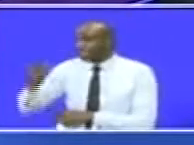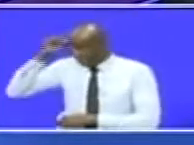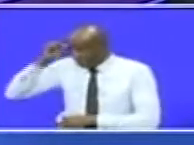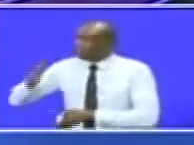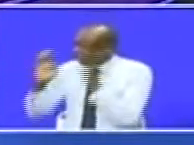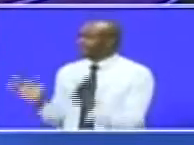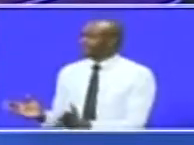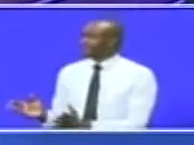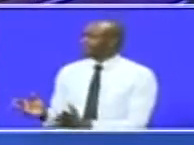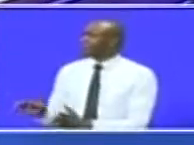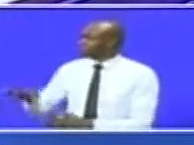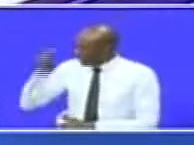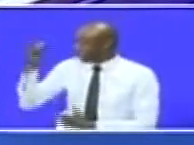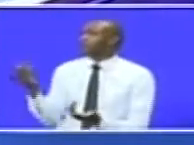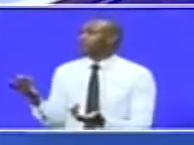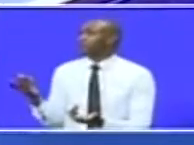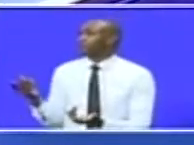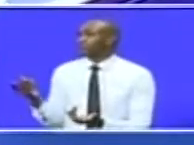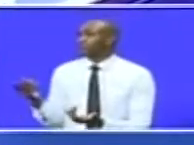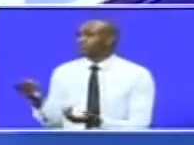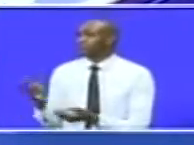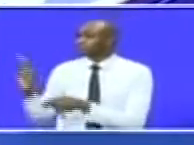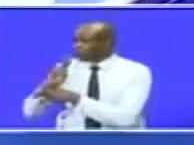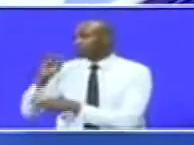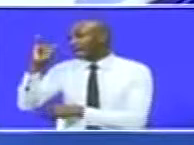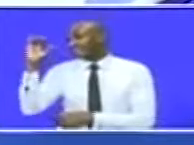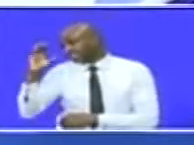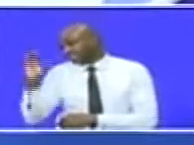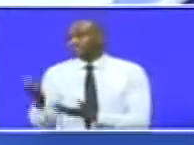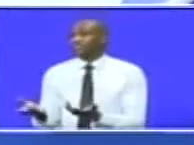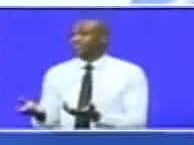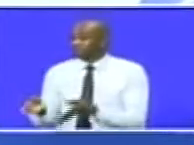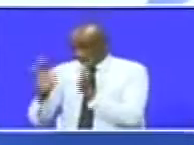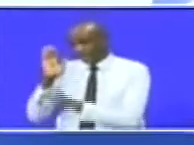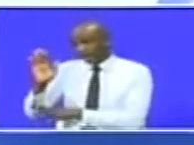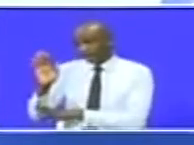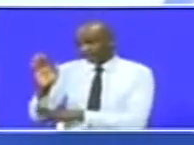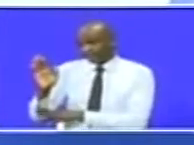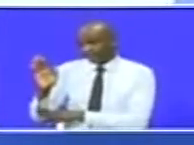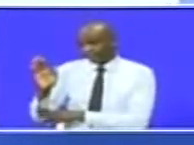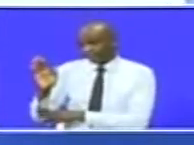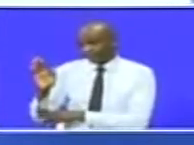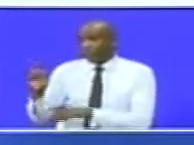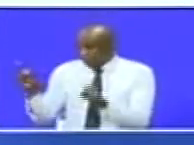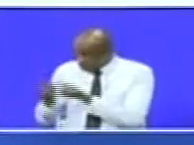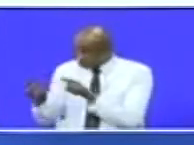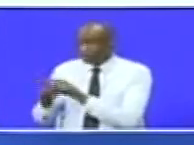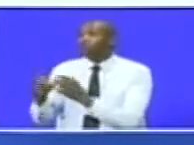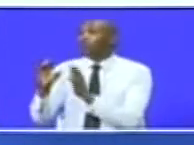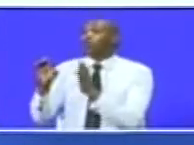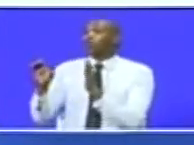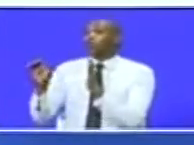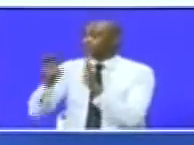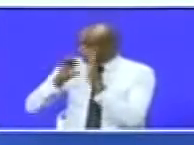machinery to use the ICC mechanism, and even our constitution about the freedom